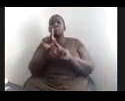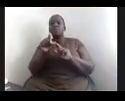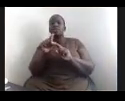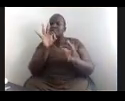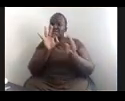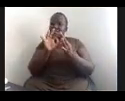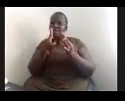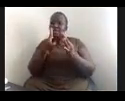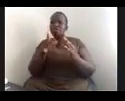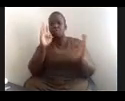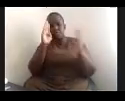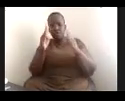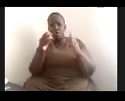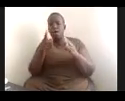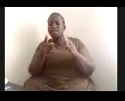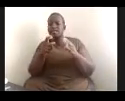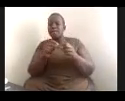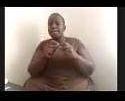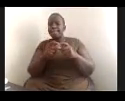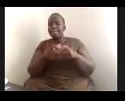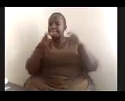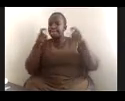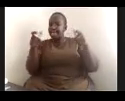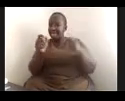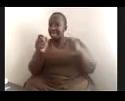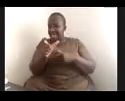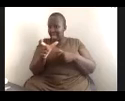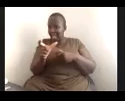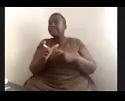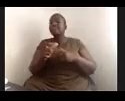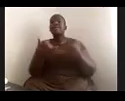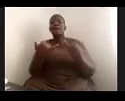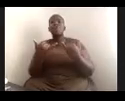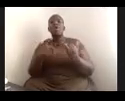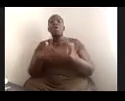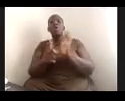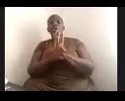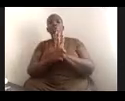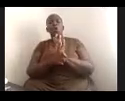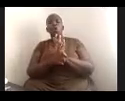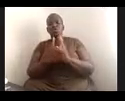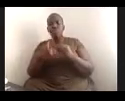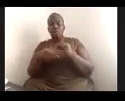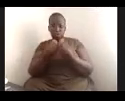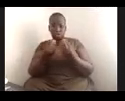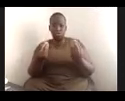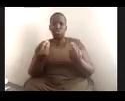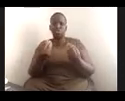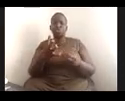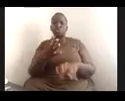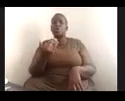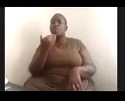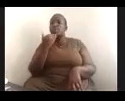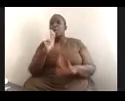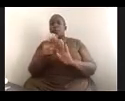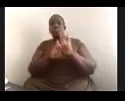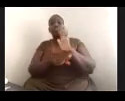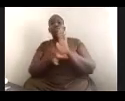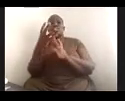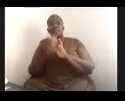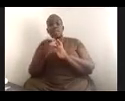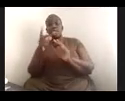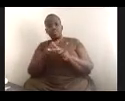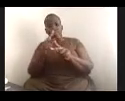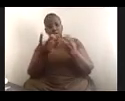going to focus on one of the big gaps in the current law, which is around ensuring that there are programs to